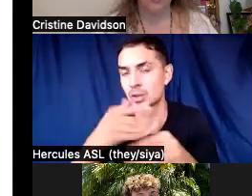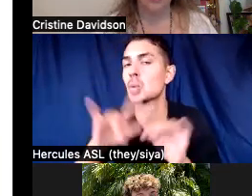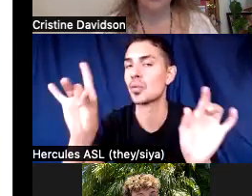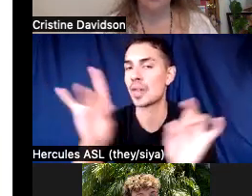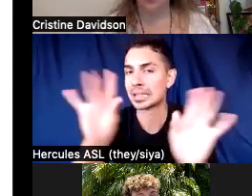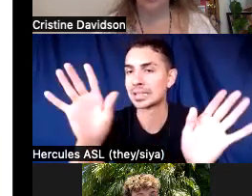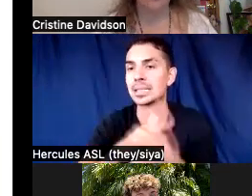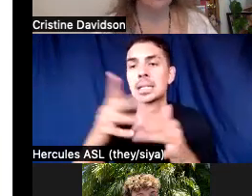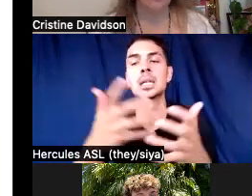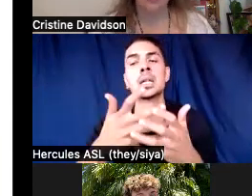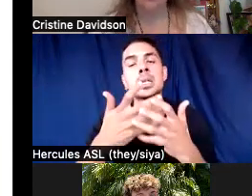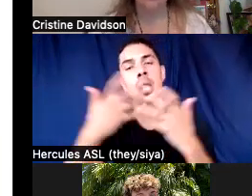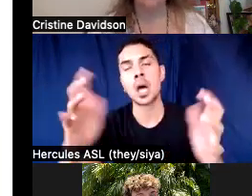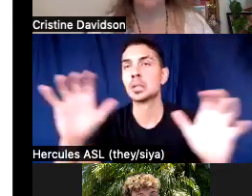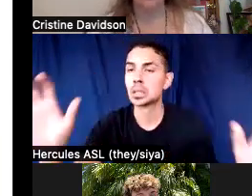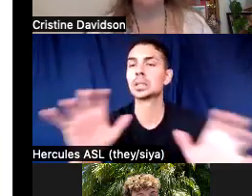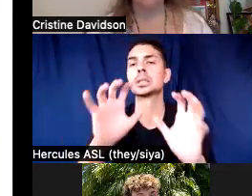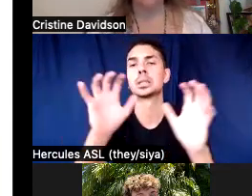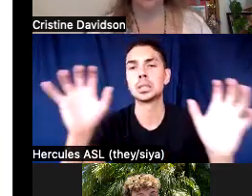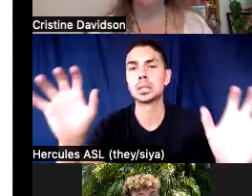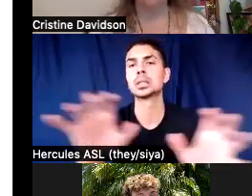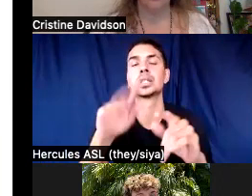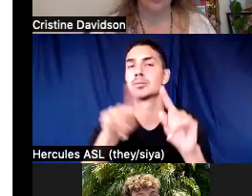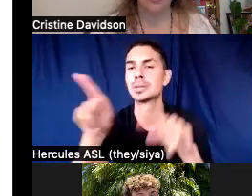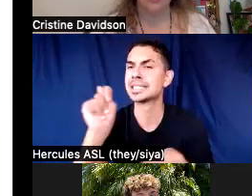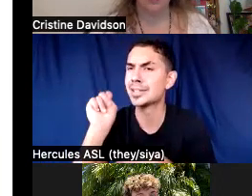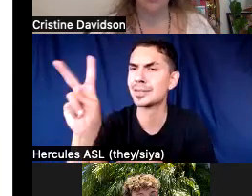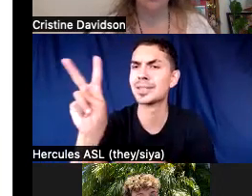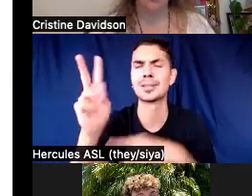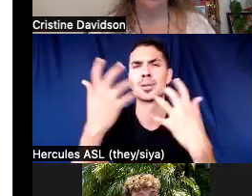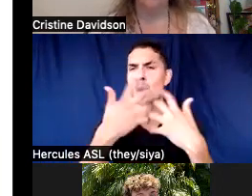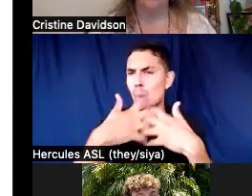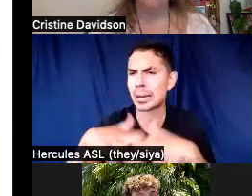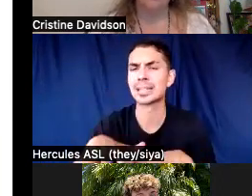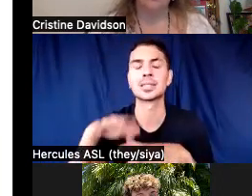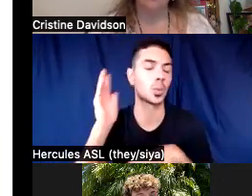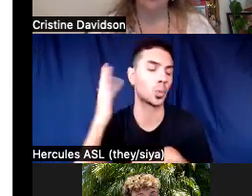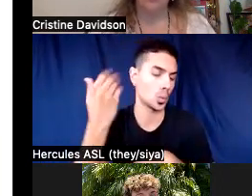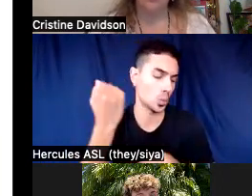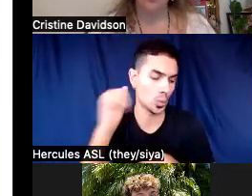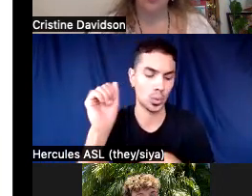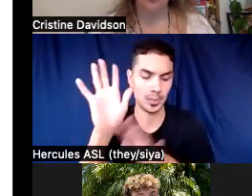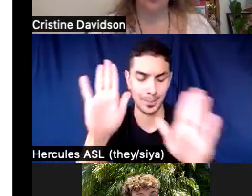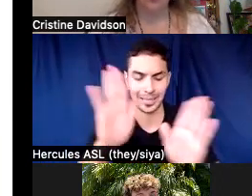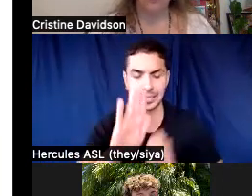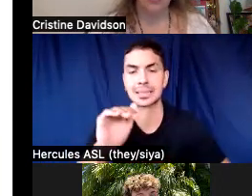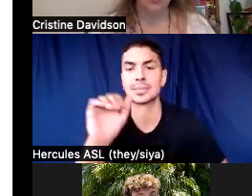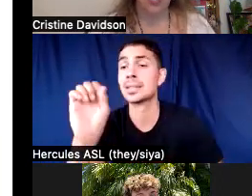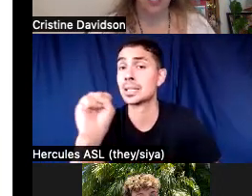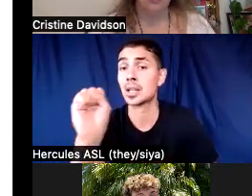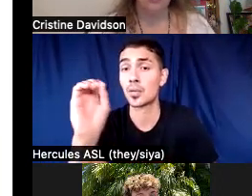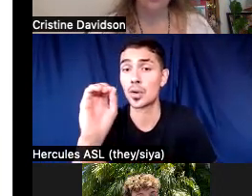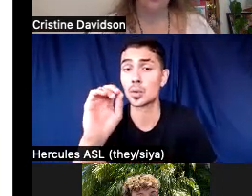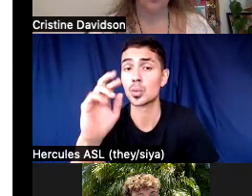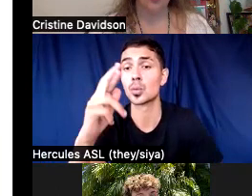of organizing, got on TV, he's just done some incredible organizing, right? And the Sex Offender Registration and